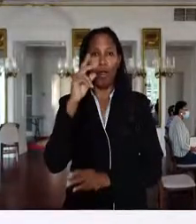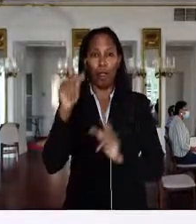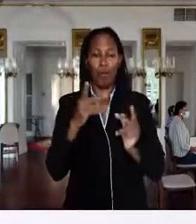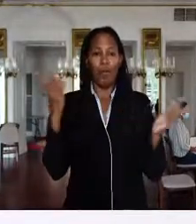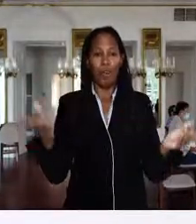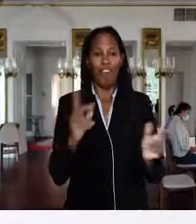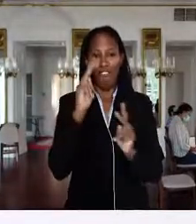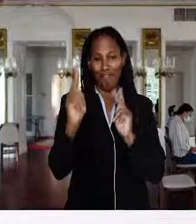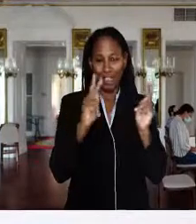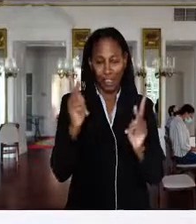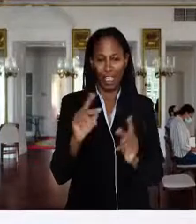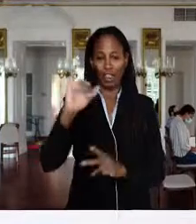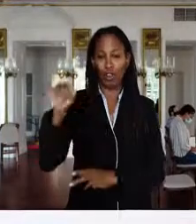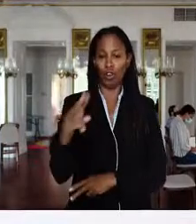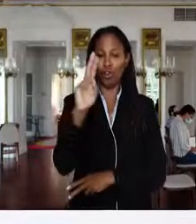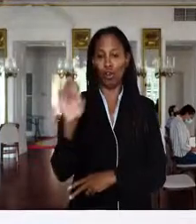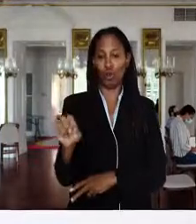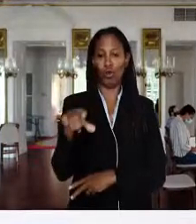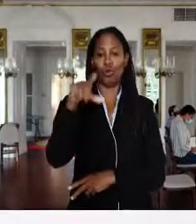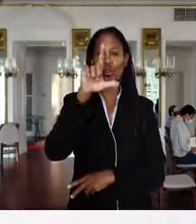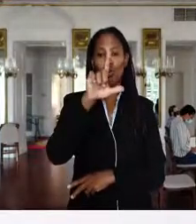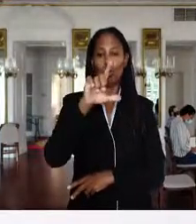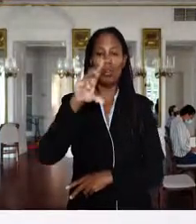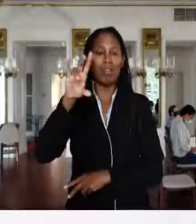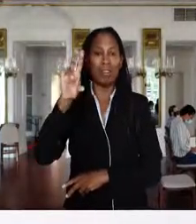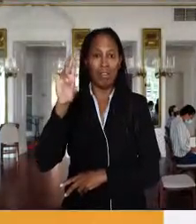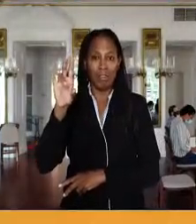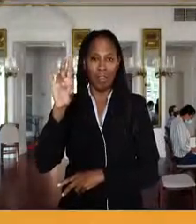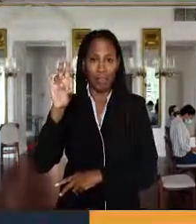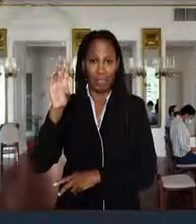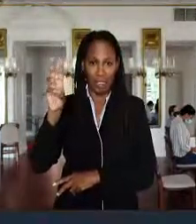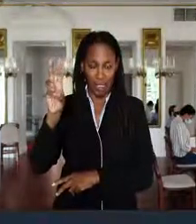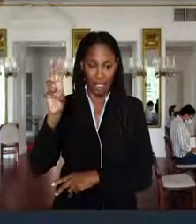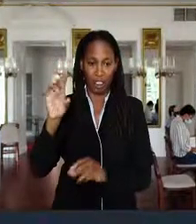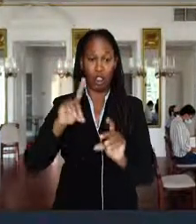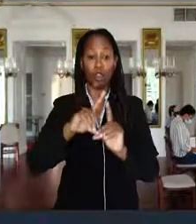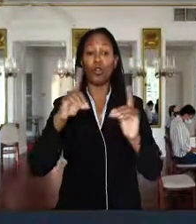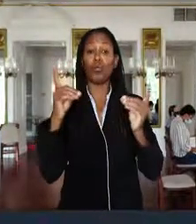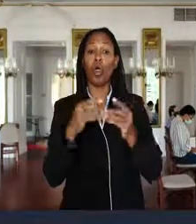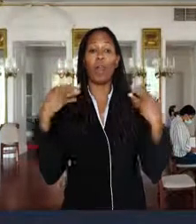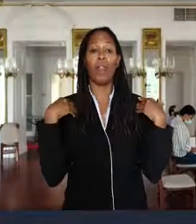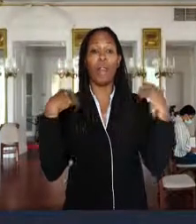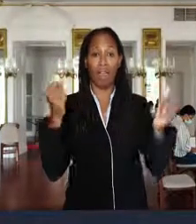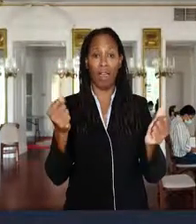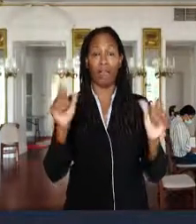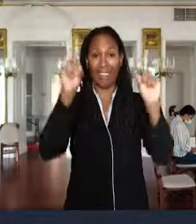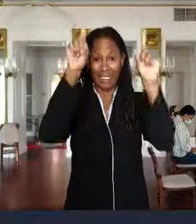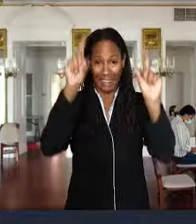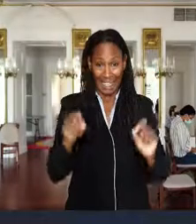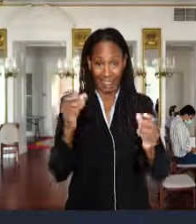of June 26, 2021, the Department of Health has conducted a total of